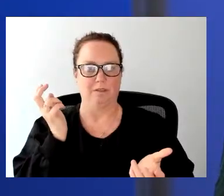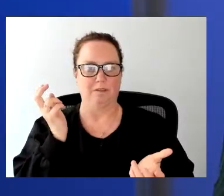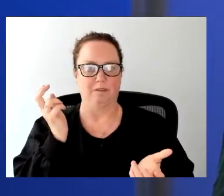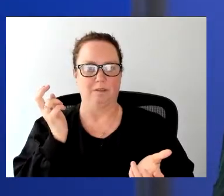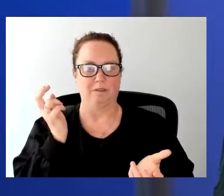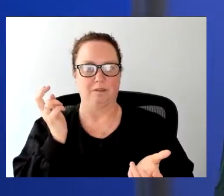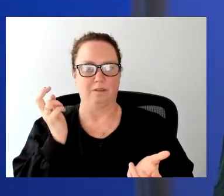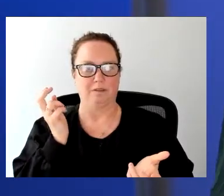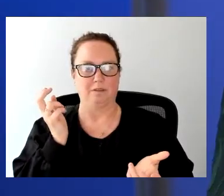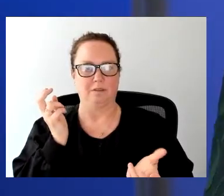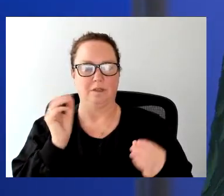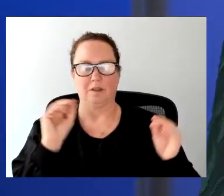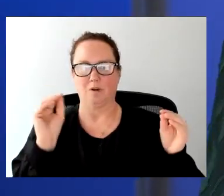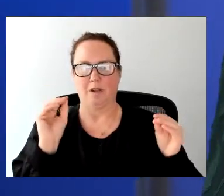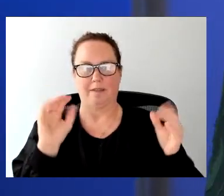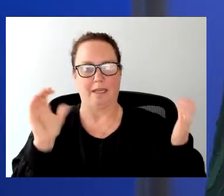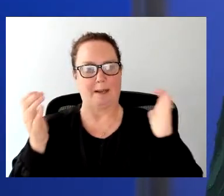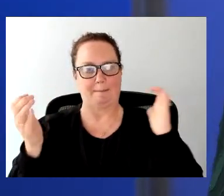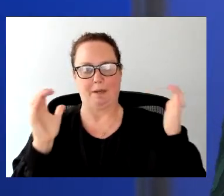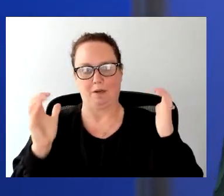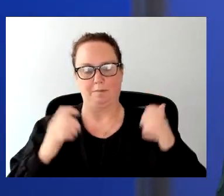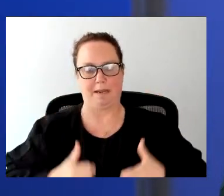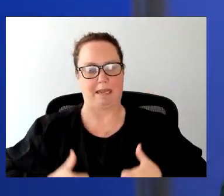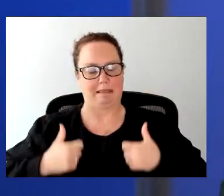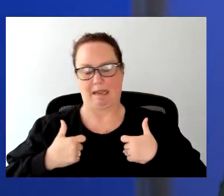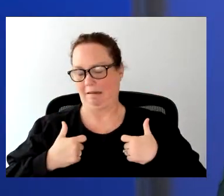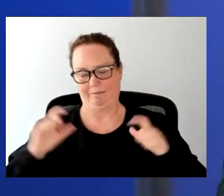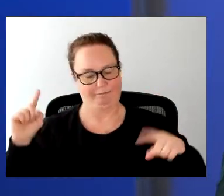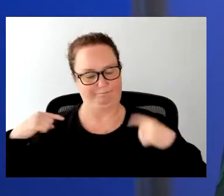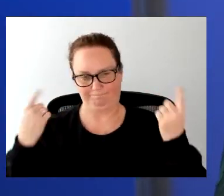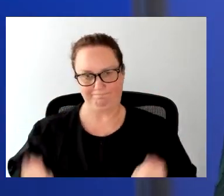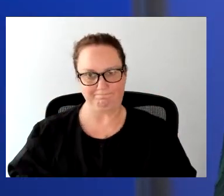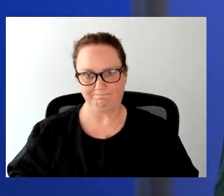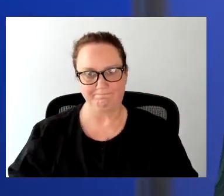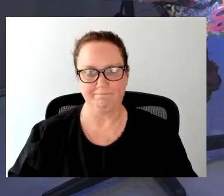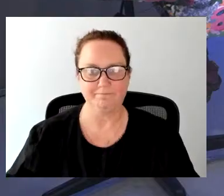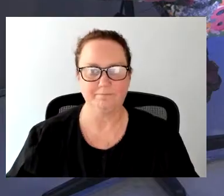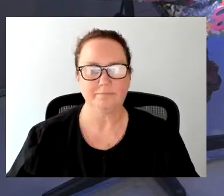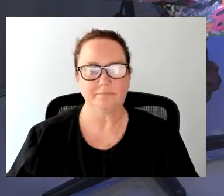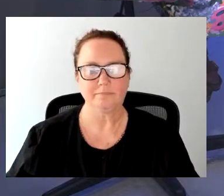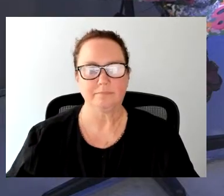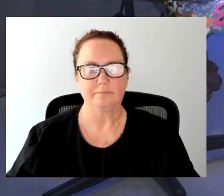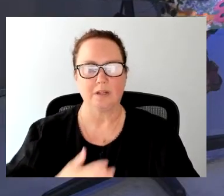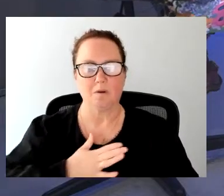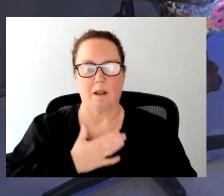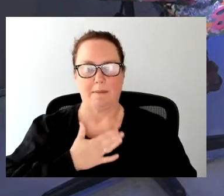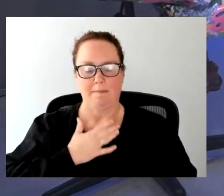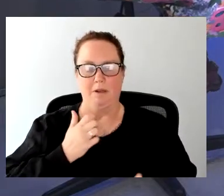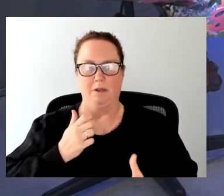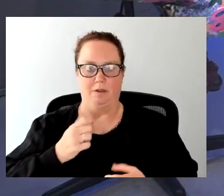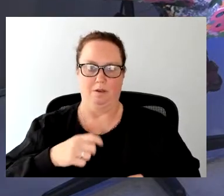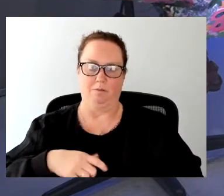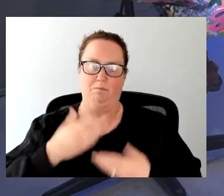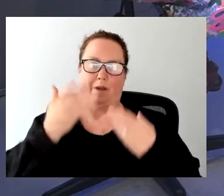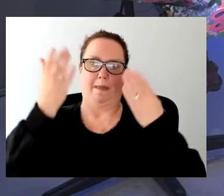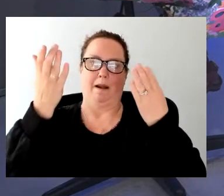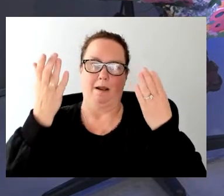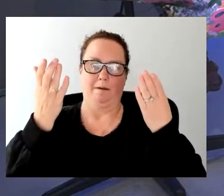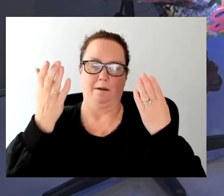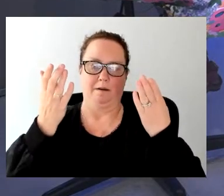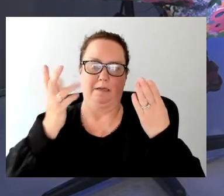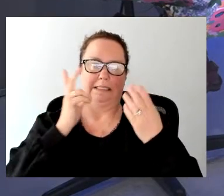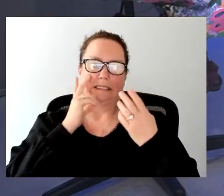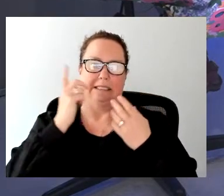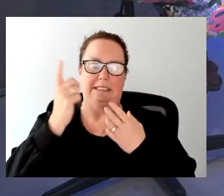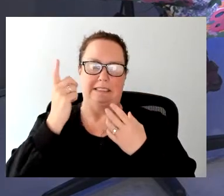they're nothing compared to what my lifestyle that I've been living. Well, I'm glad you brought that up, that seeing someone that